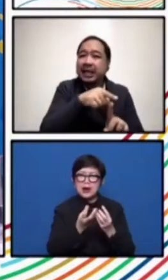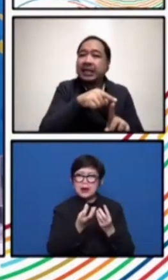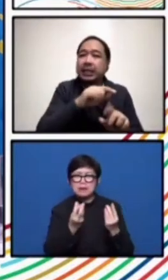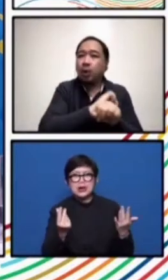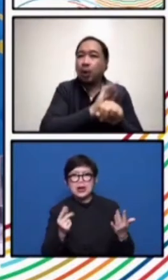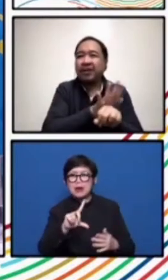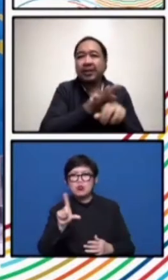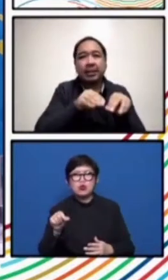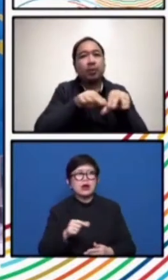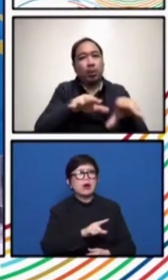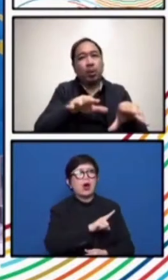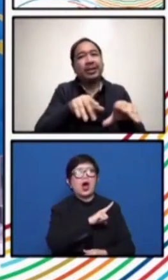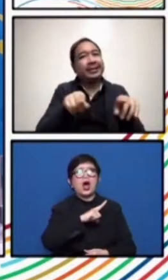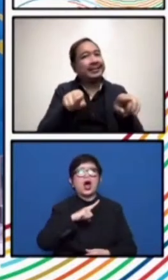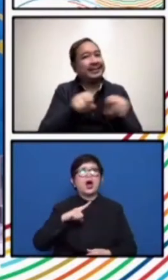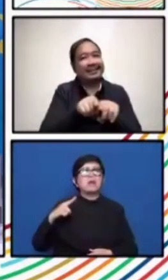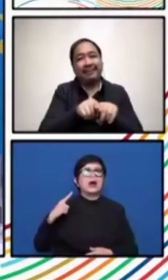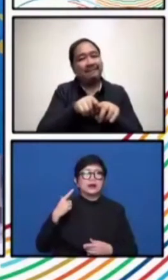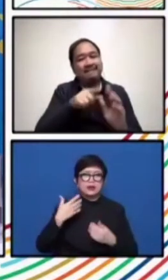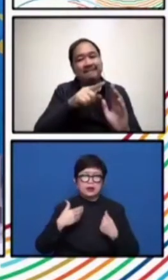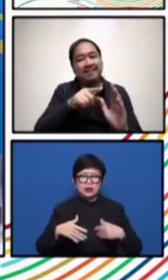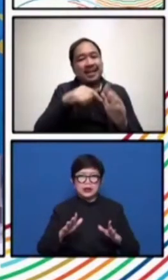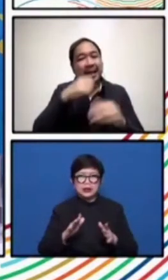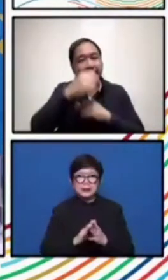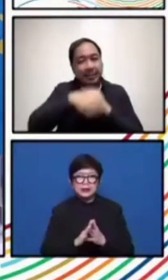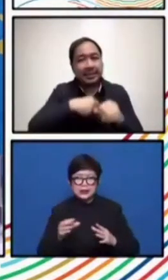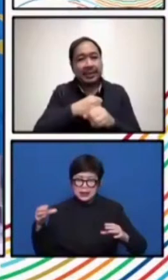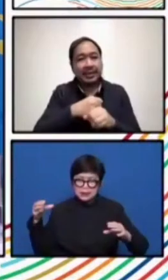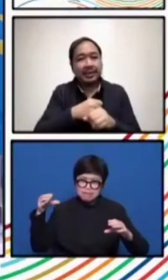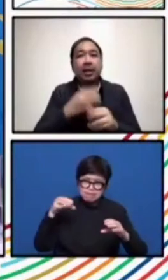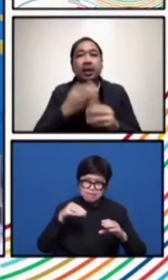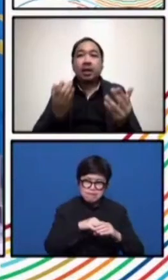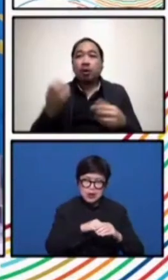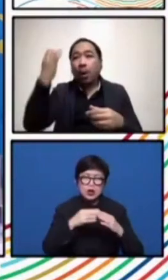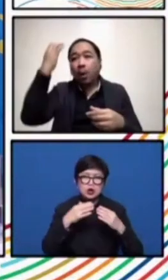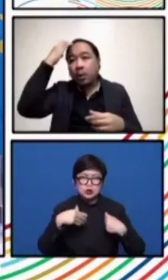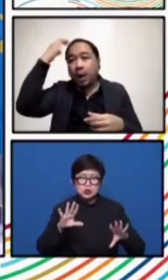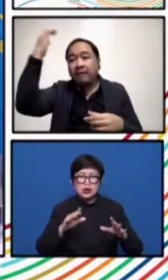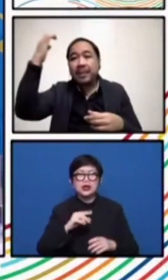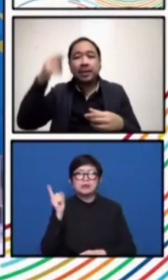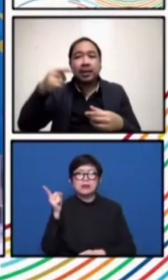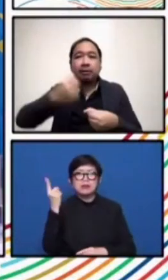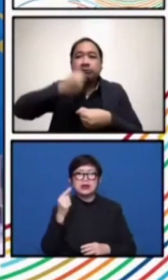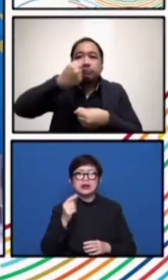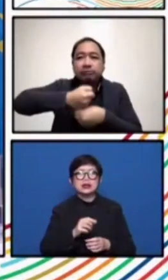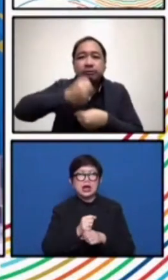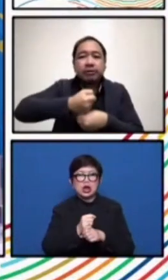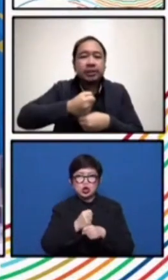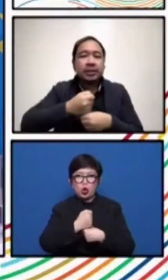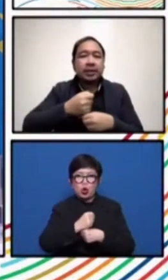shock responsive intervention were carried out by the government of Tonga with rather than ministry as well as donor partners